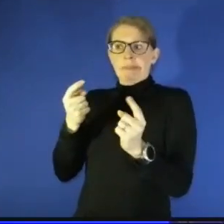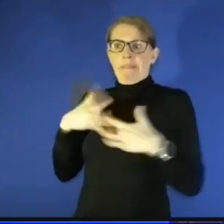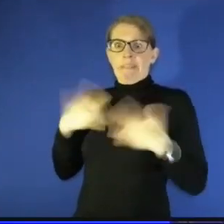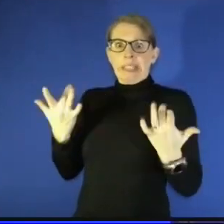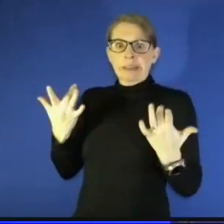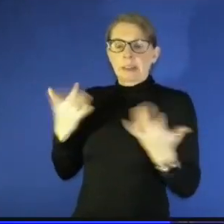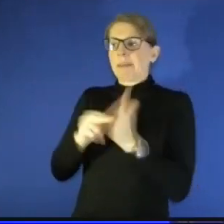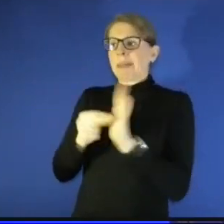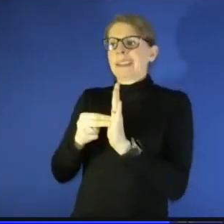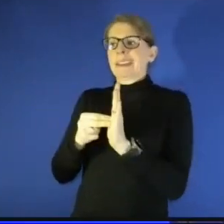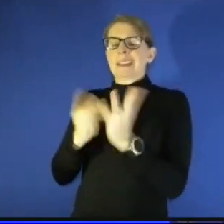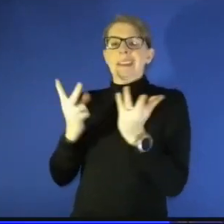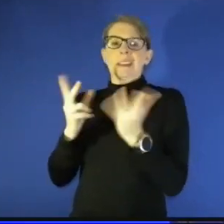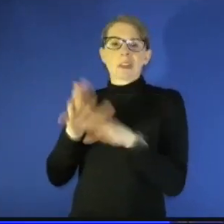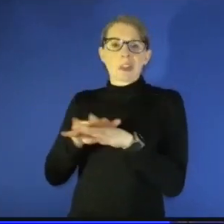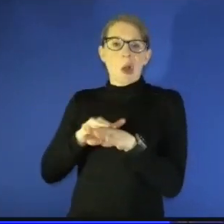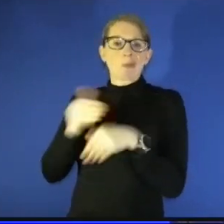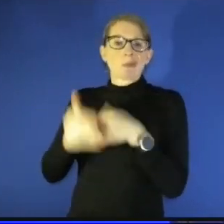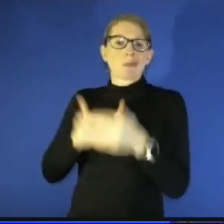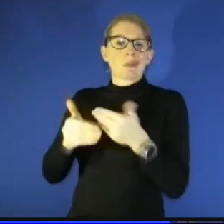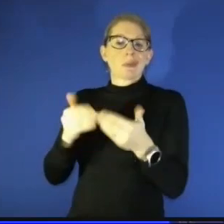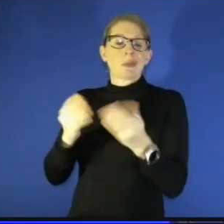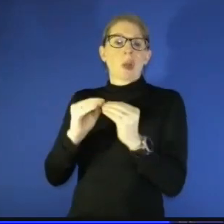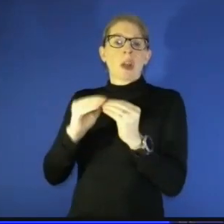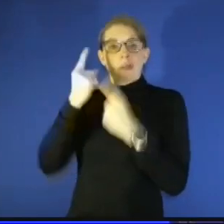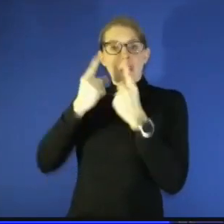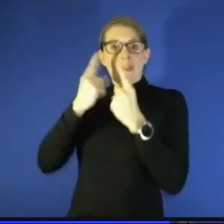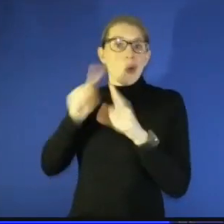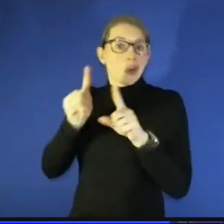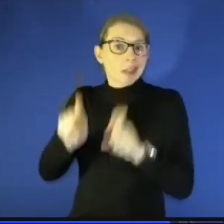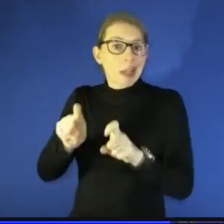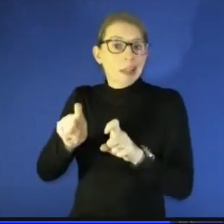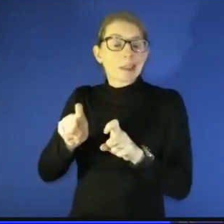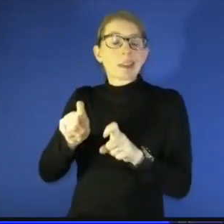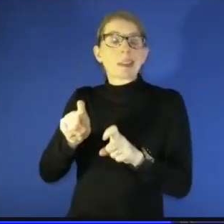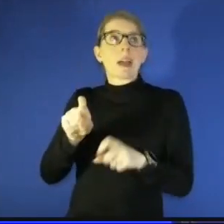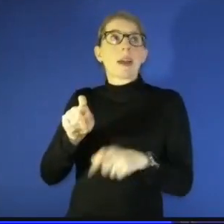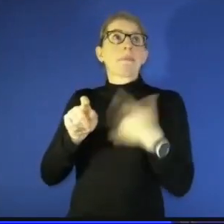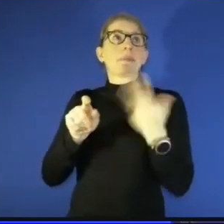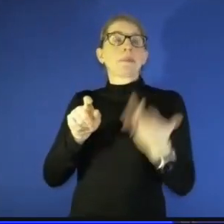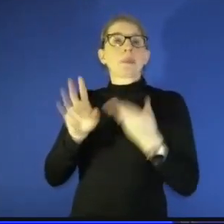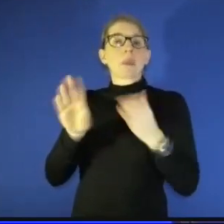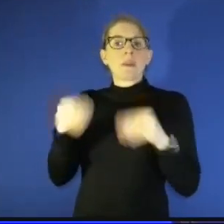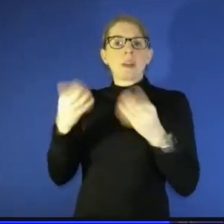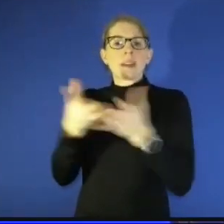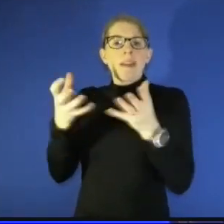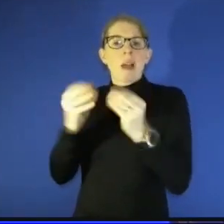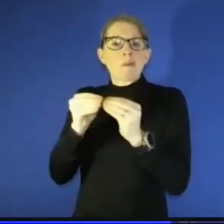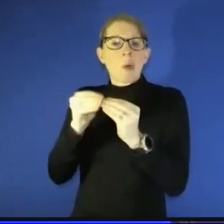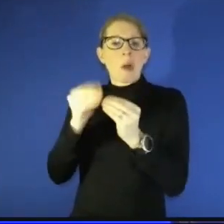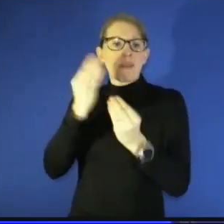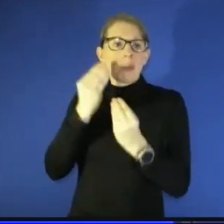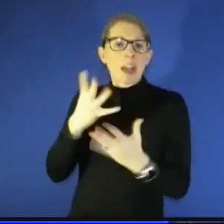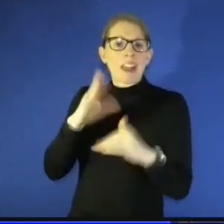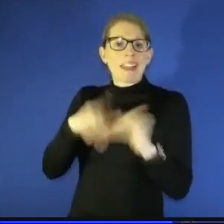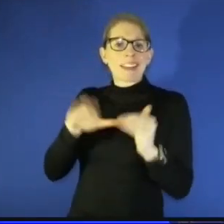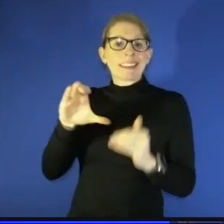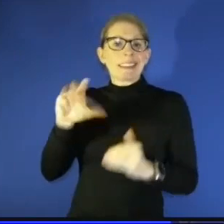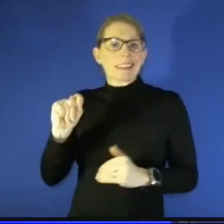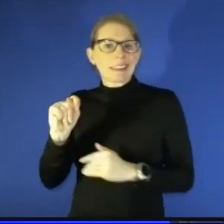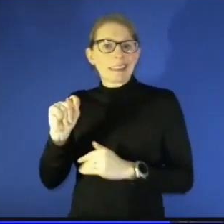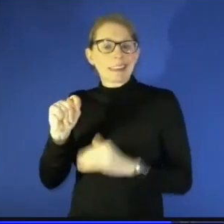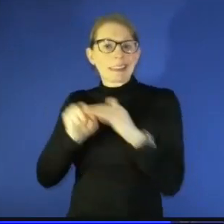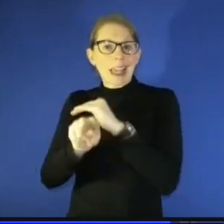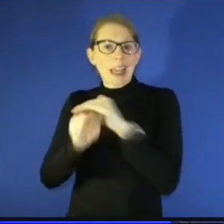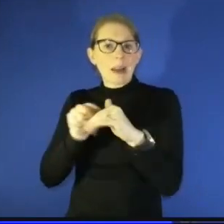be taking a consideration for a test that's provides a lot more information than a CT scan, but takes a lot longer